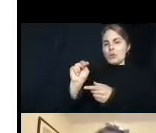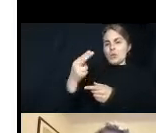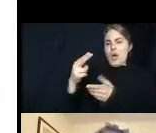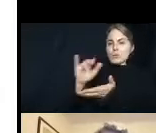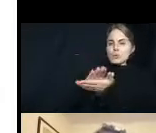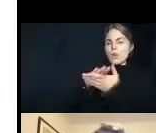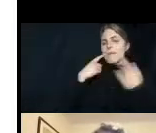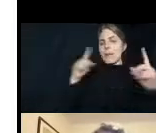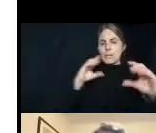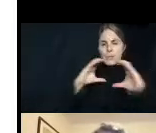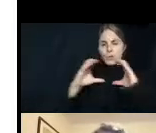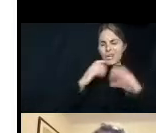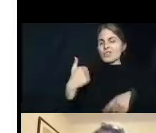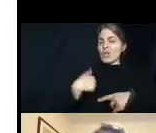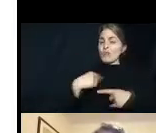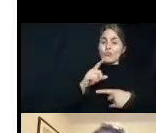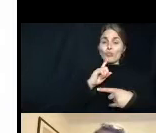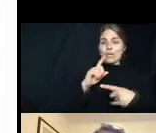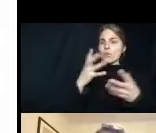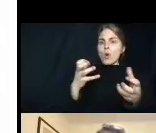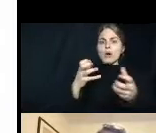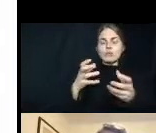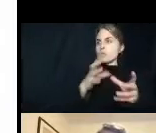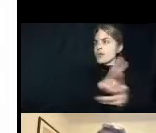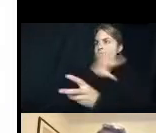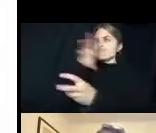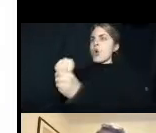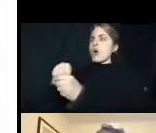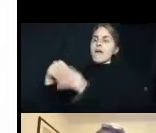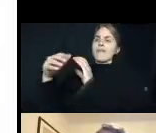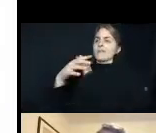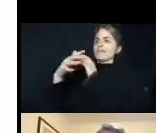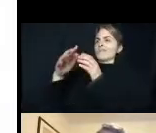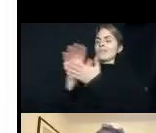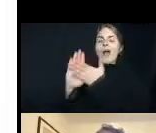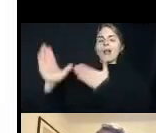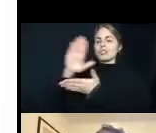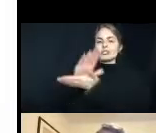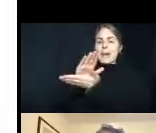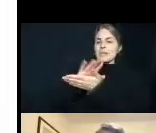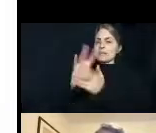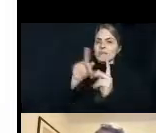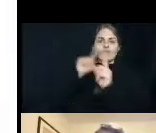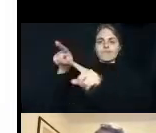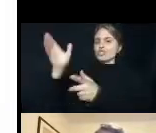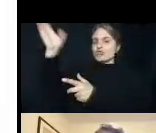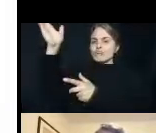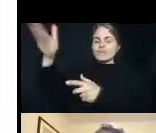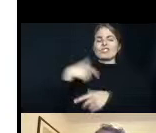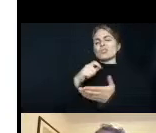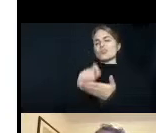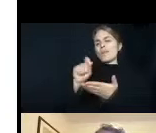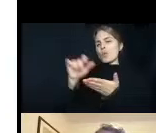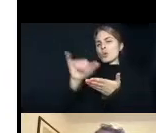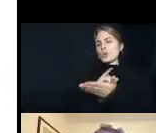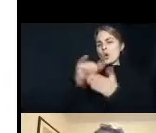Communications and a sought-after speaker on college campuses around the country. She has written for the New York Times Science Section, the New